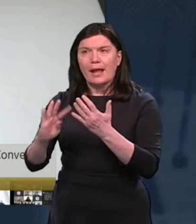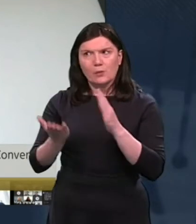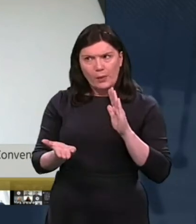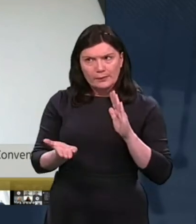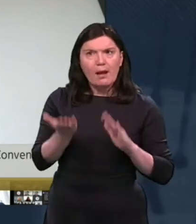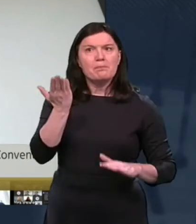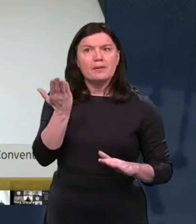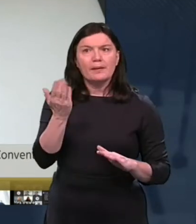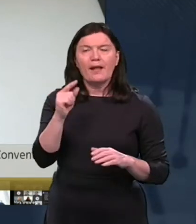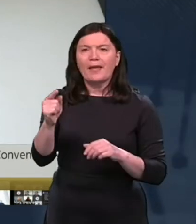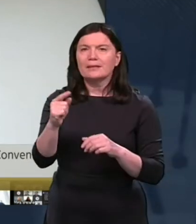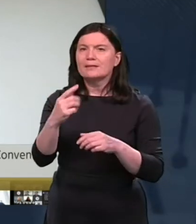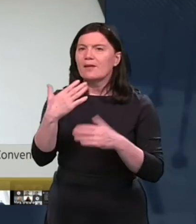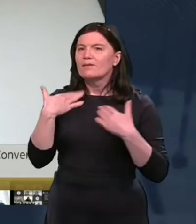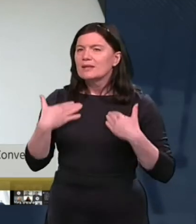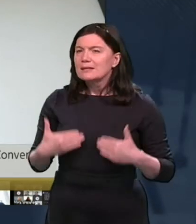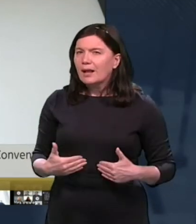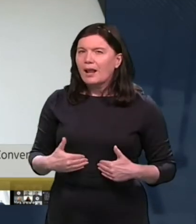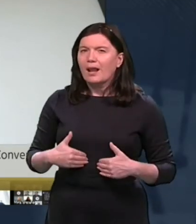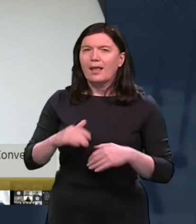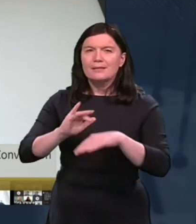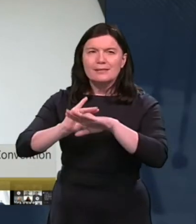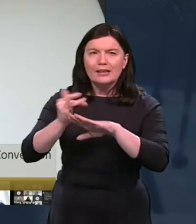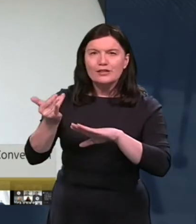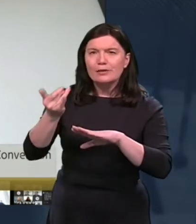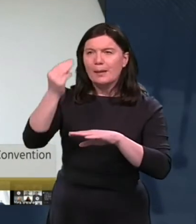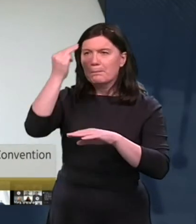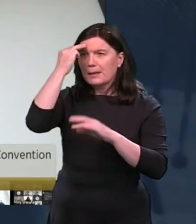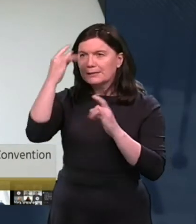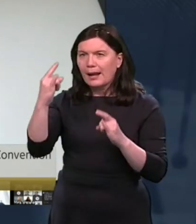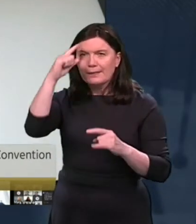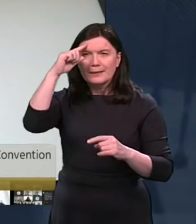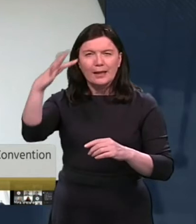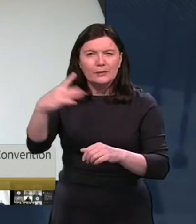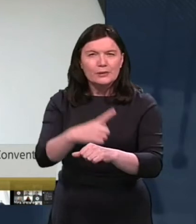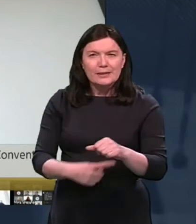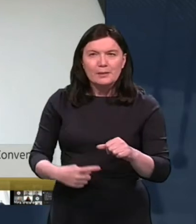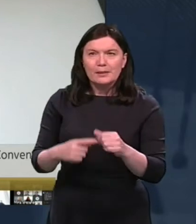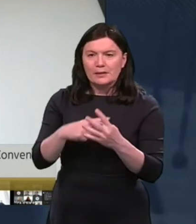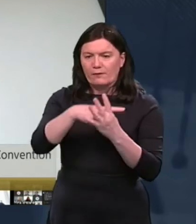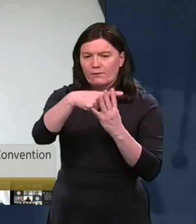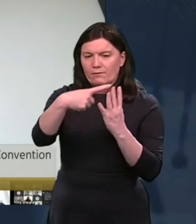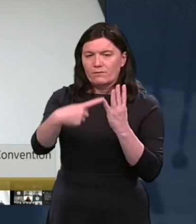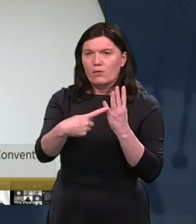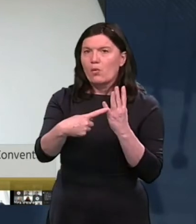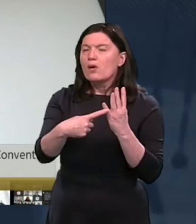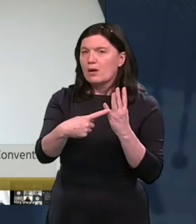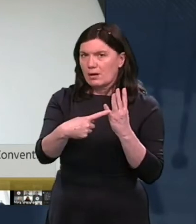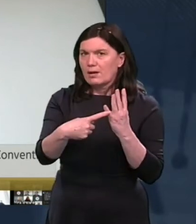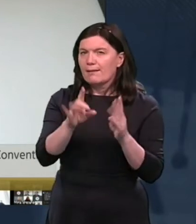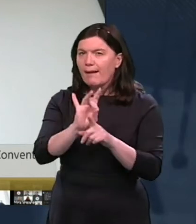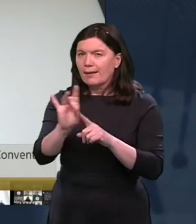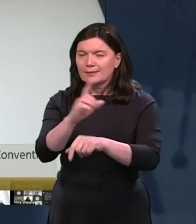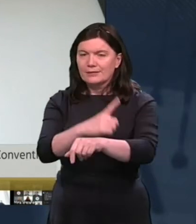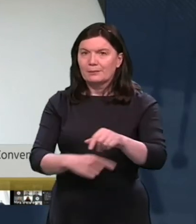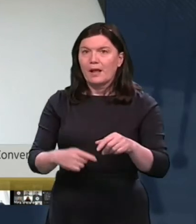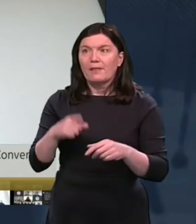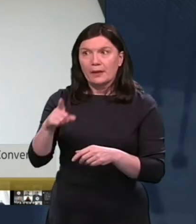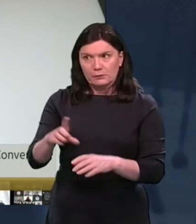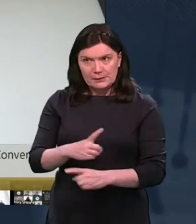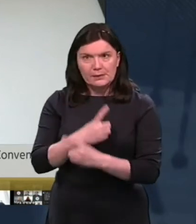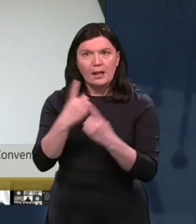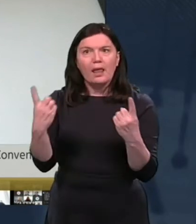physical, sensory, intellectual, mental health, all those categories which are so, so important, being delivered